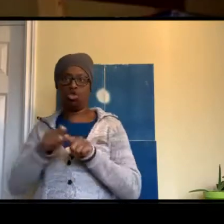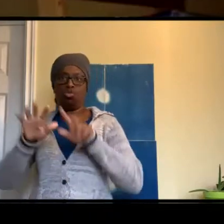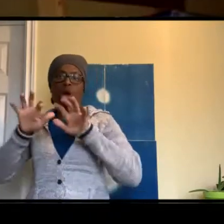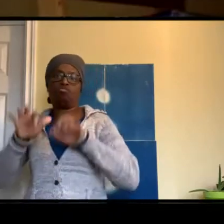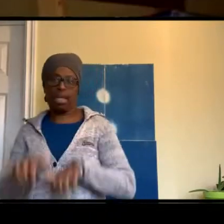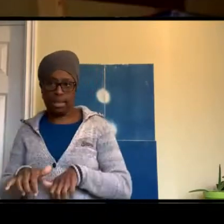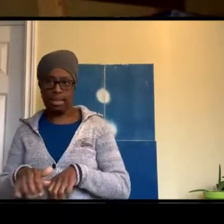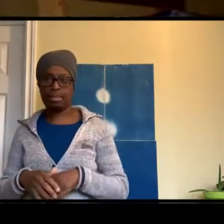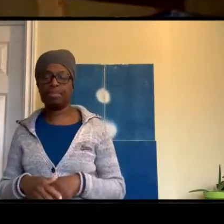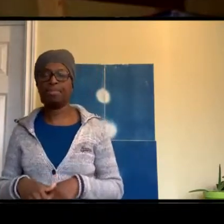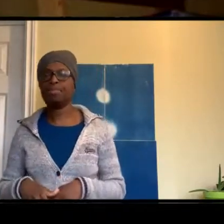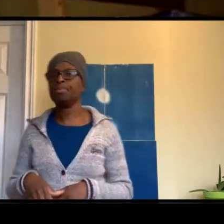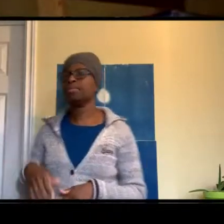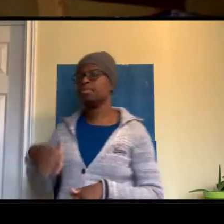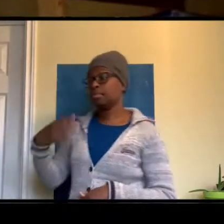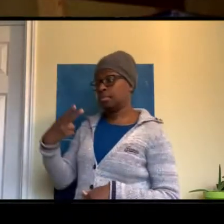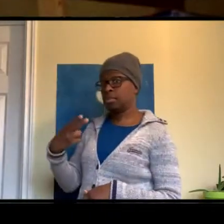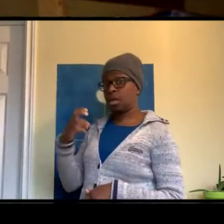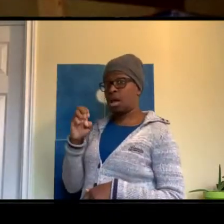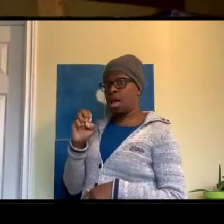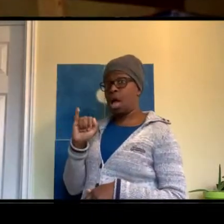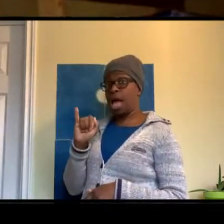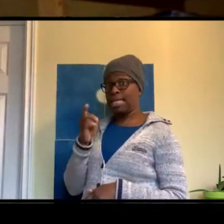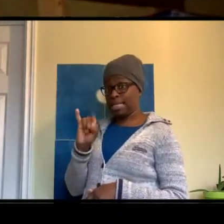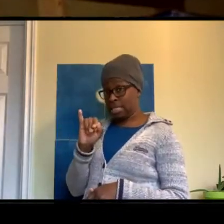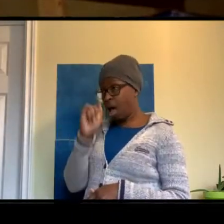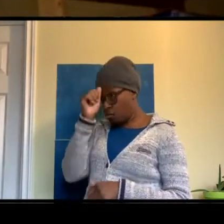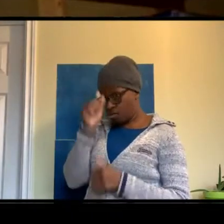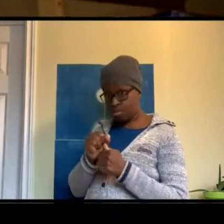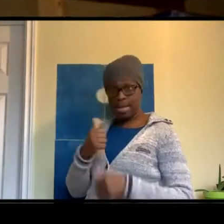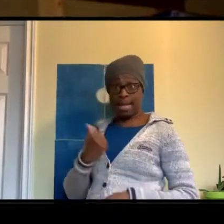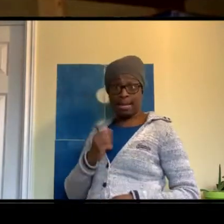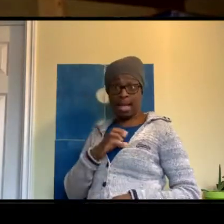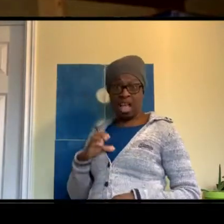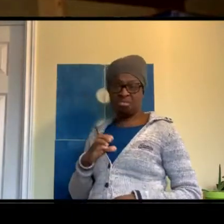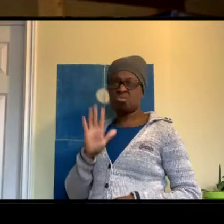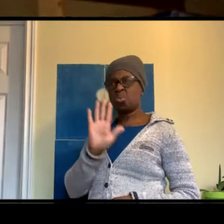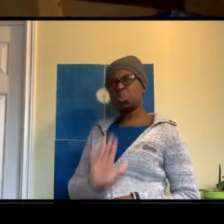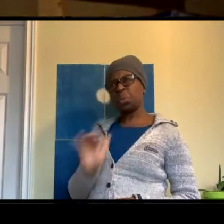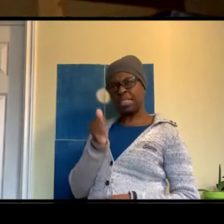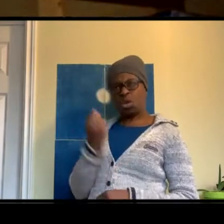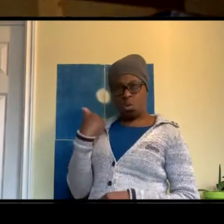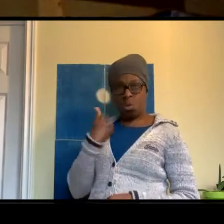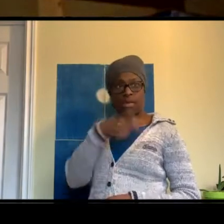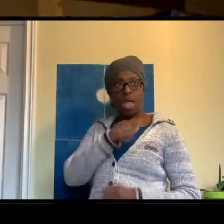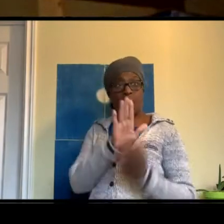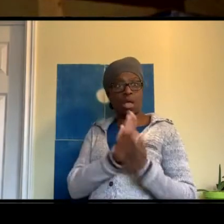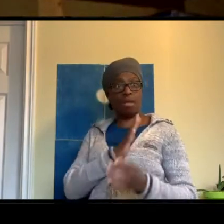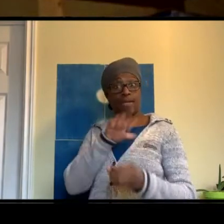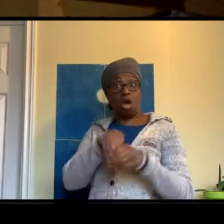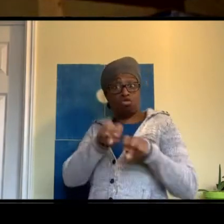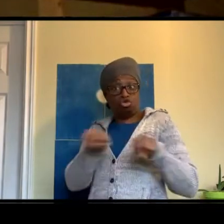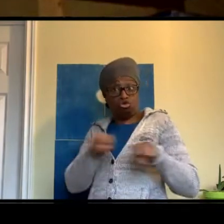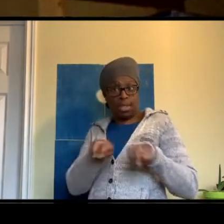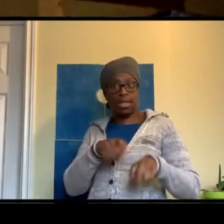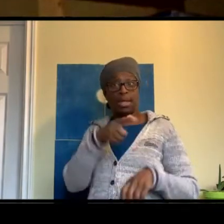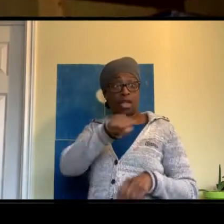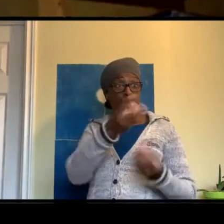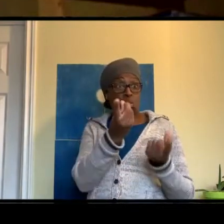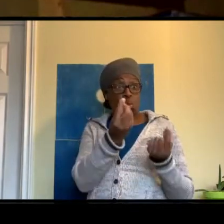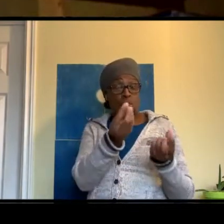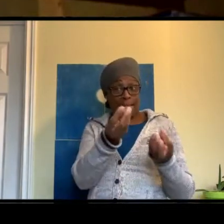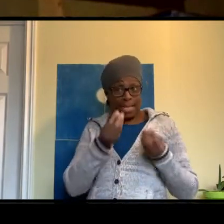Canada Council about 10 years ago. And we literally have a score sheet, and we've got a stack of 110